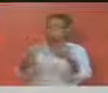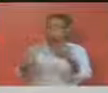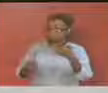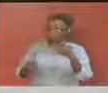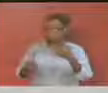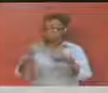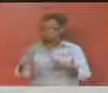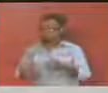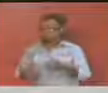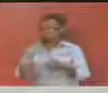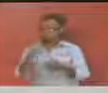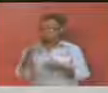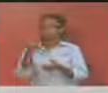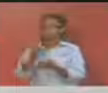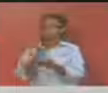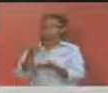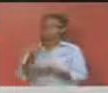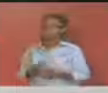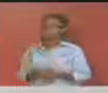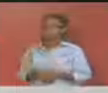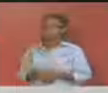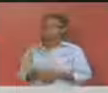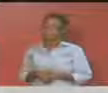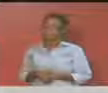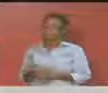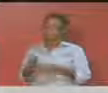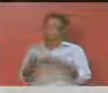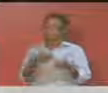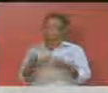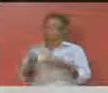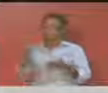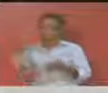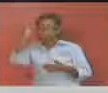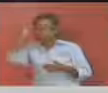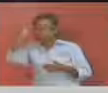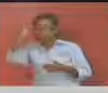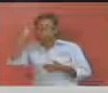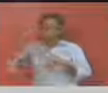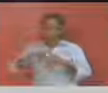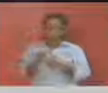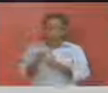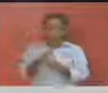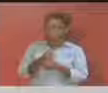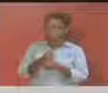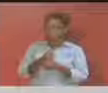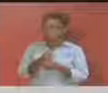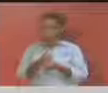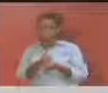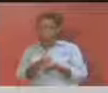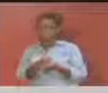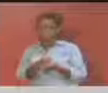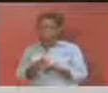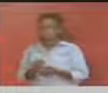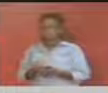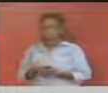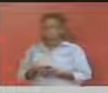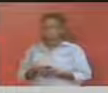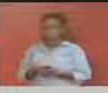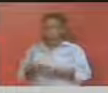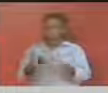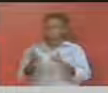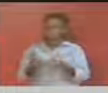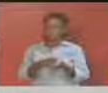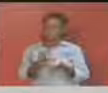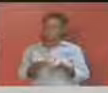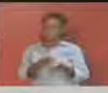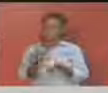have a formula, it doesn't mean that all sites adhere to the formula. And every time a